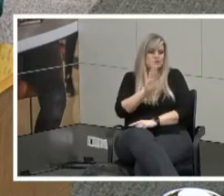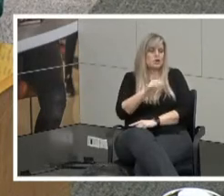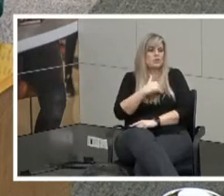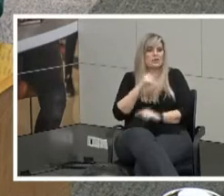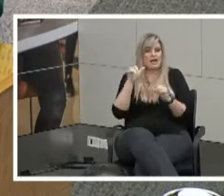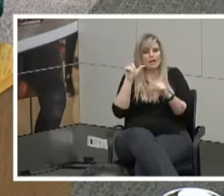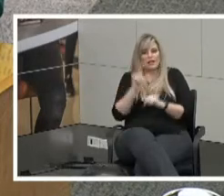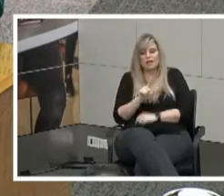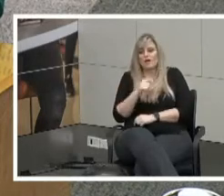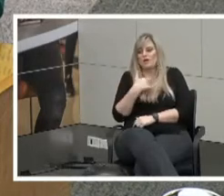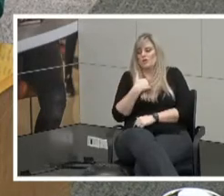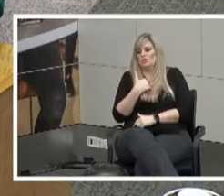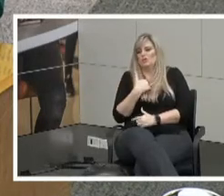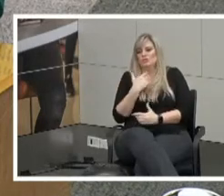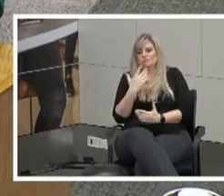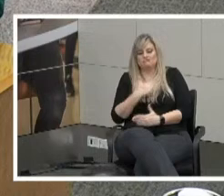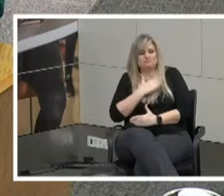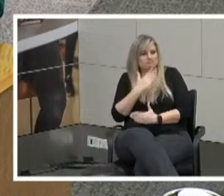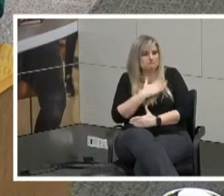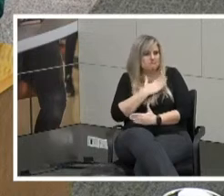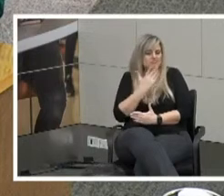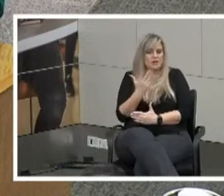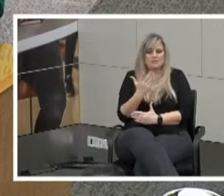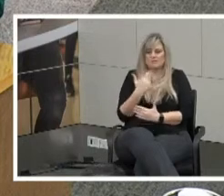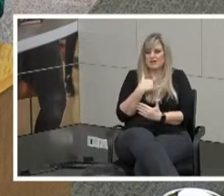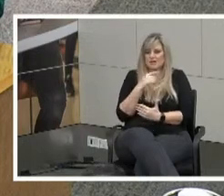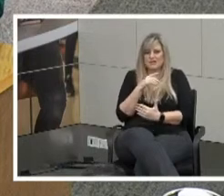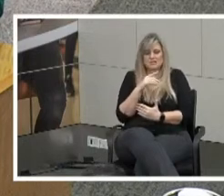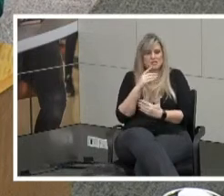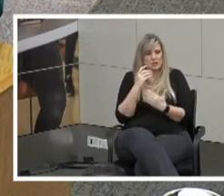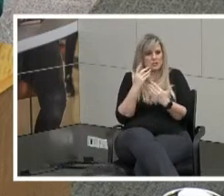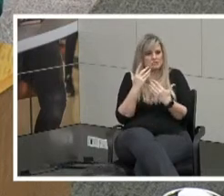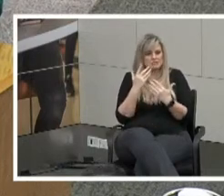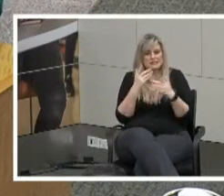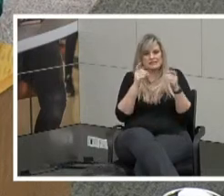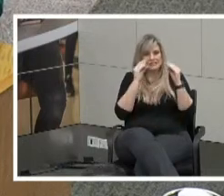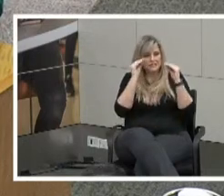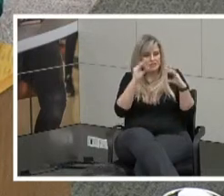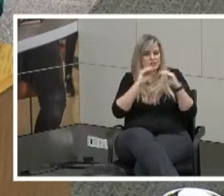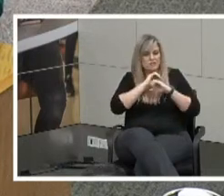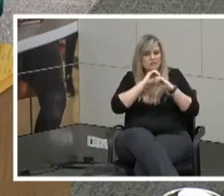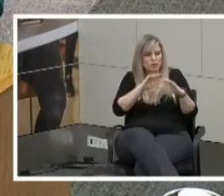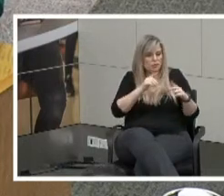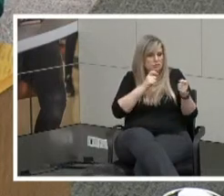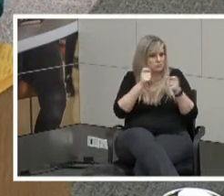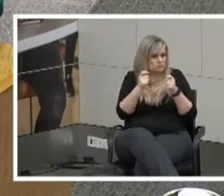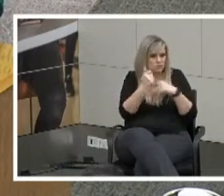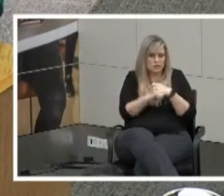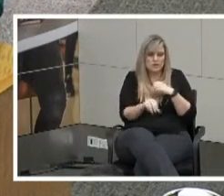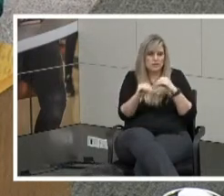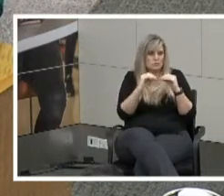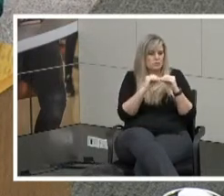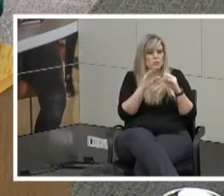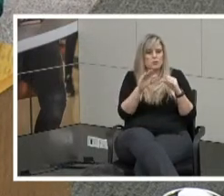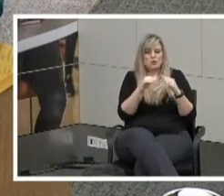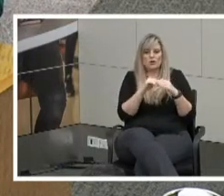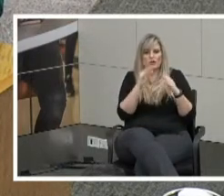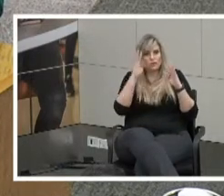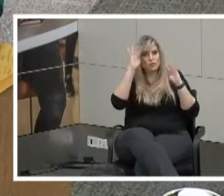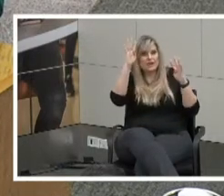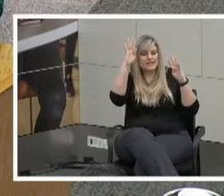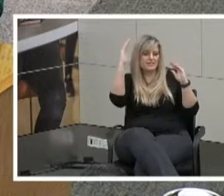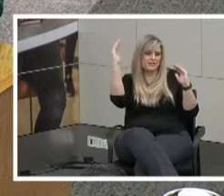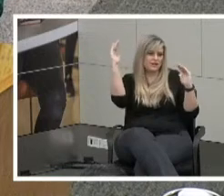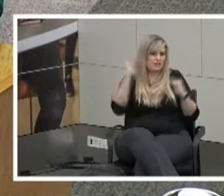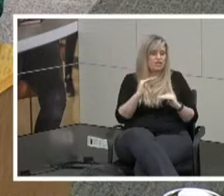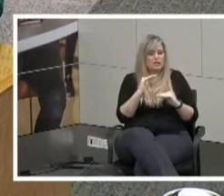morale the loss of teacher autonomy stifling of creativity ridiculous expectations that